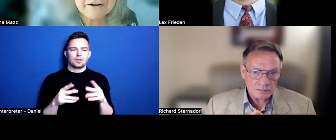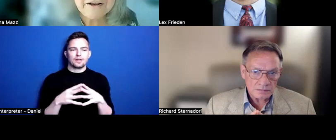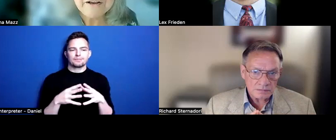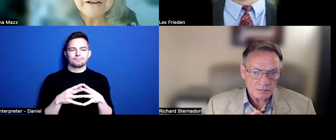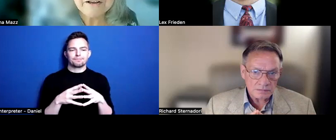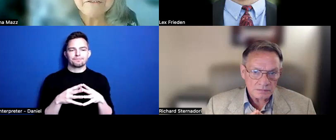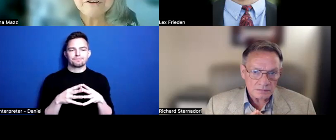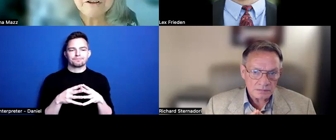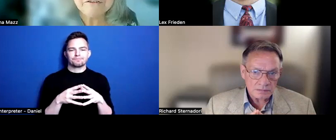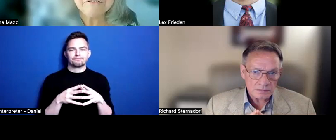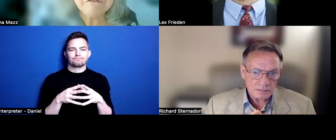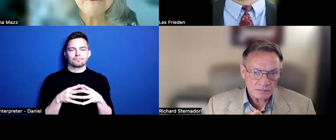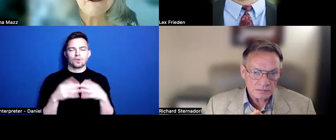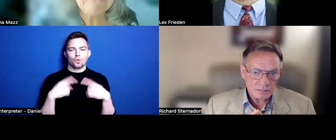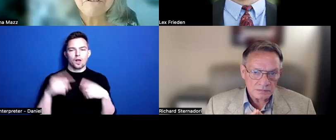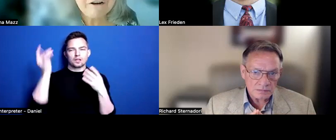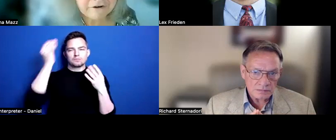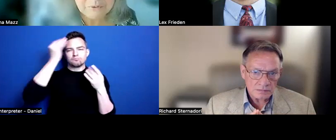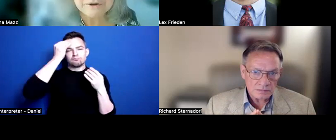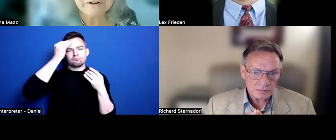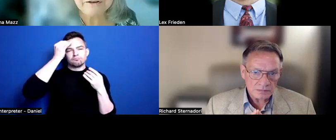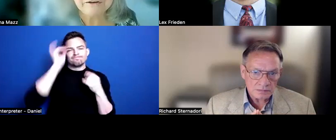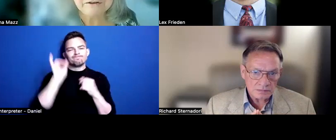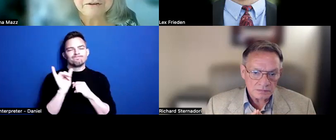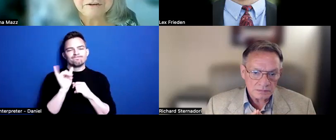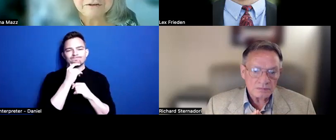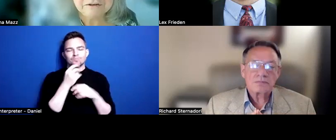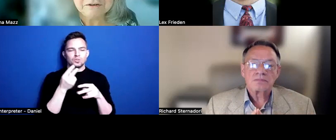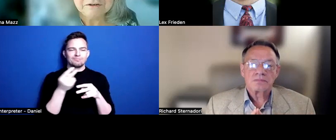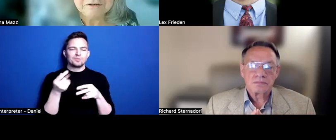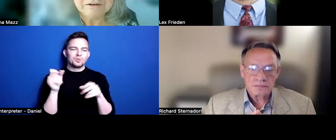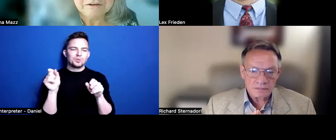think about it, can figure out very quickly.